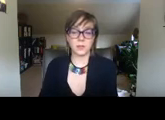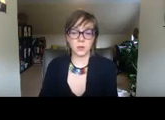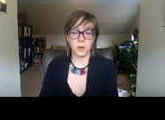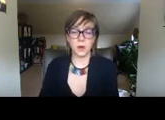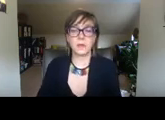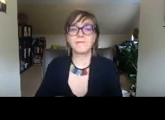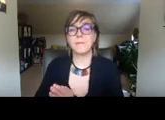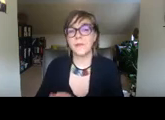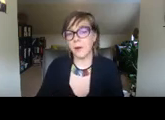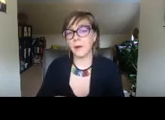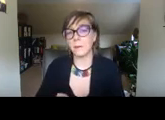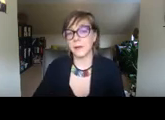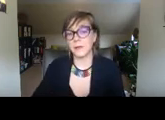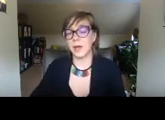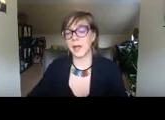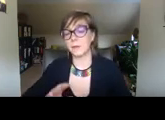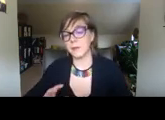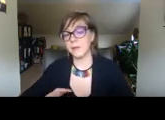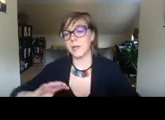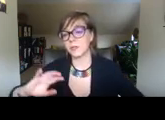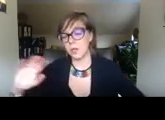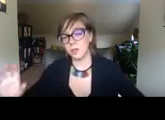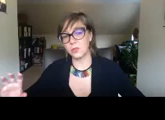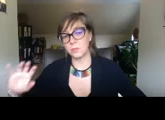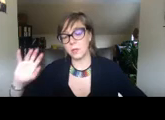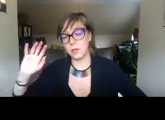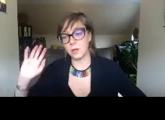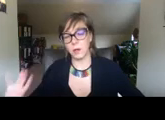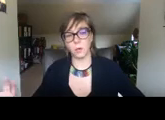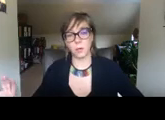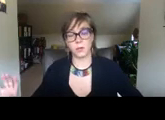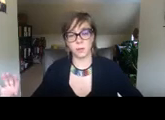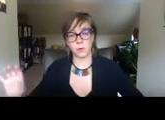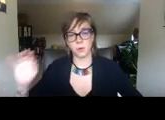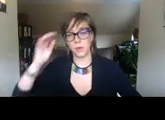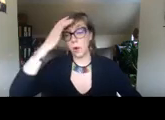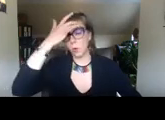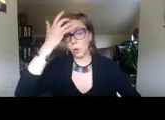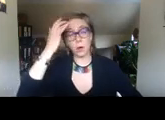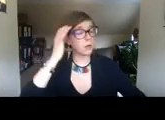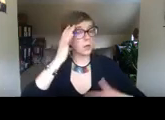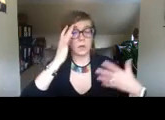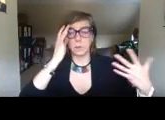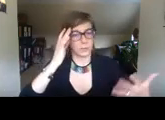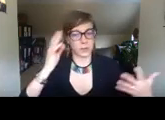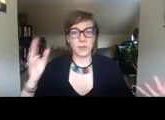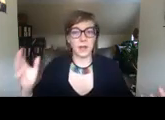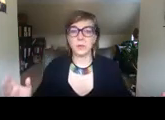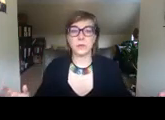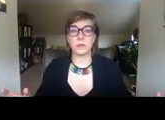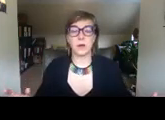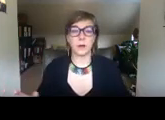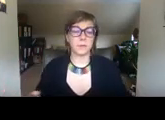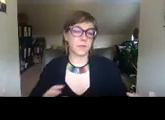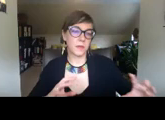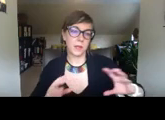face-to-face interpreter. Now I'm going to pivot. I have to pivot and change to being a remote interpreter, or something